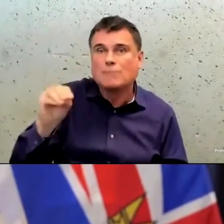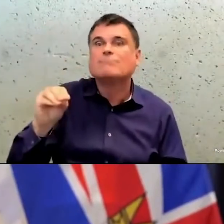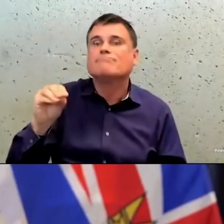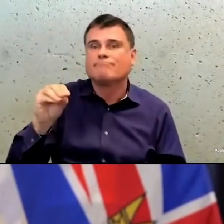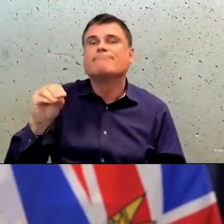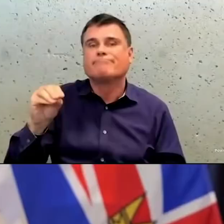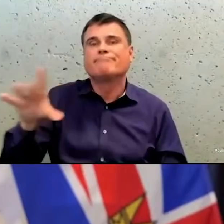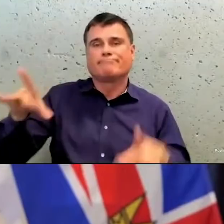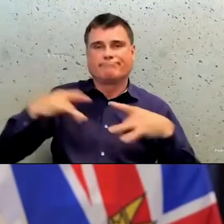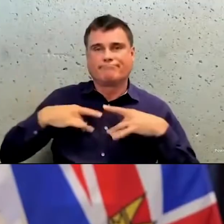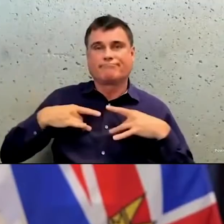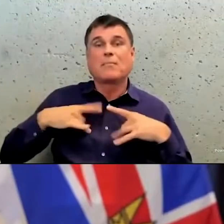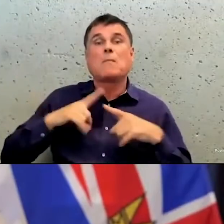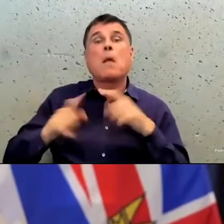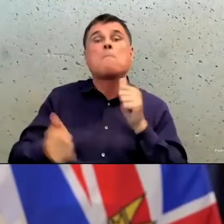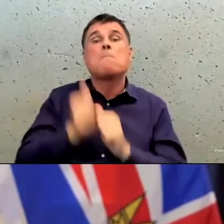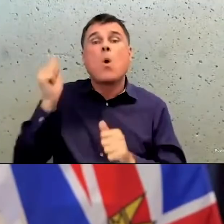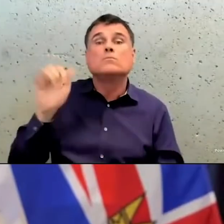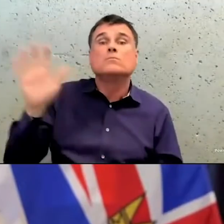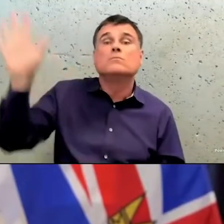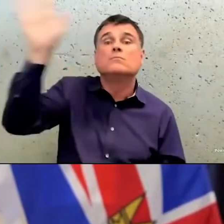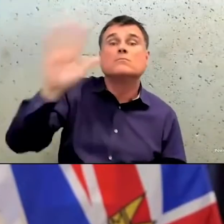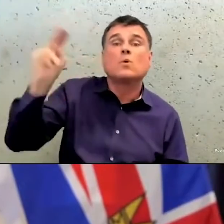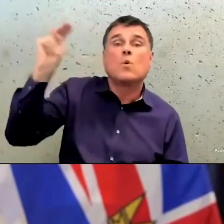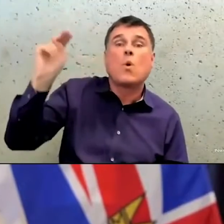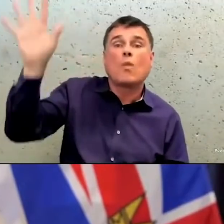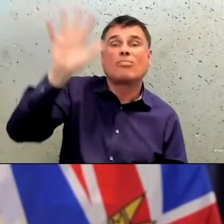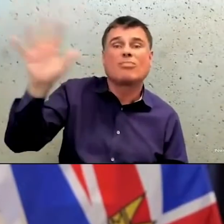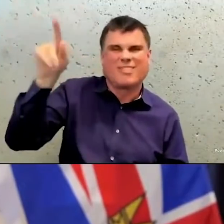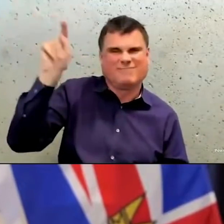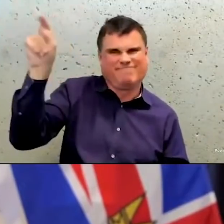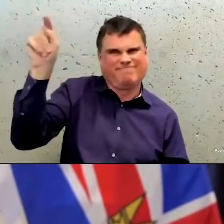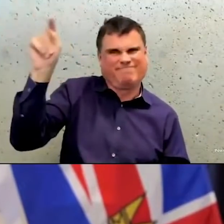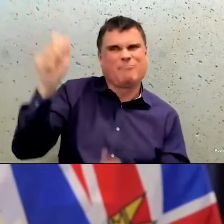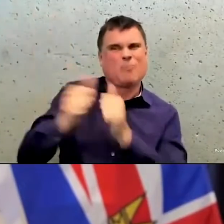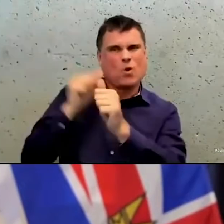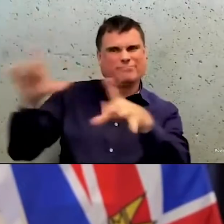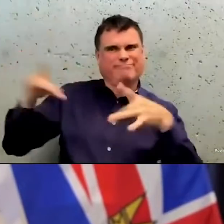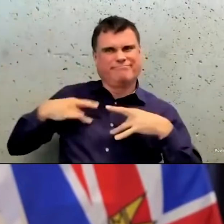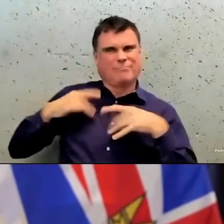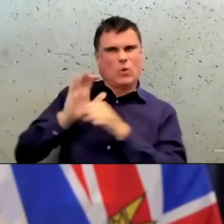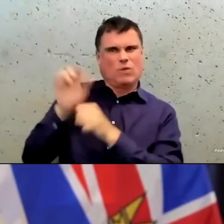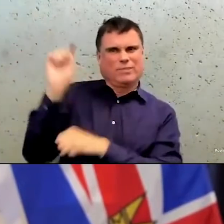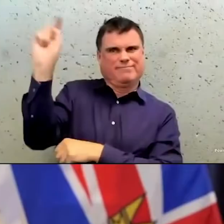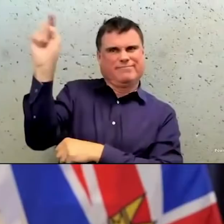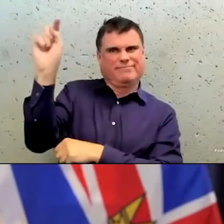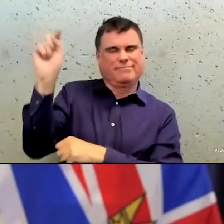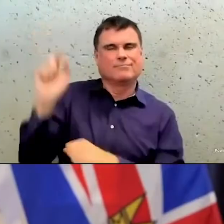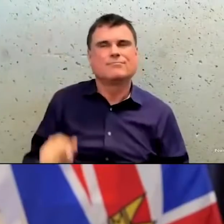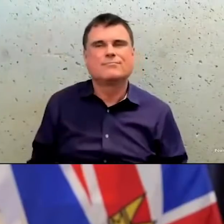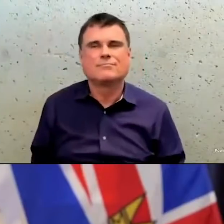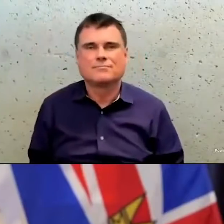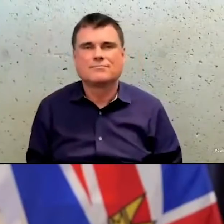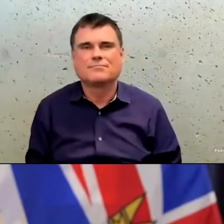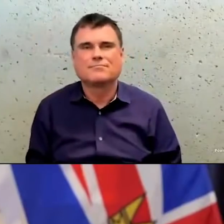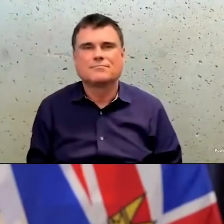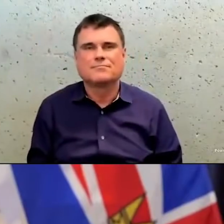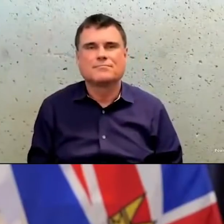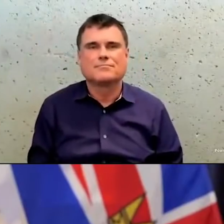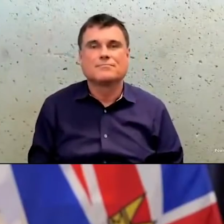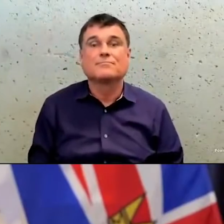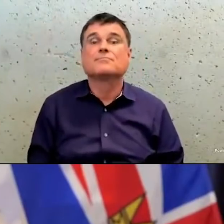Authority. I would say overall, and we report on this in terms of acute care capacity. As you know, we have